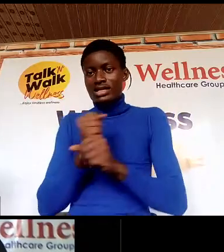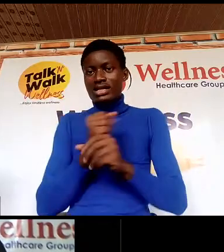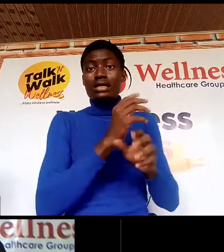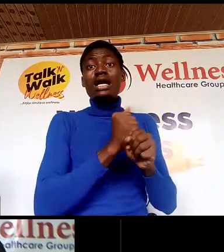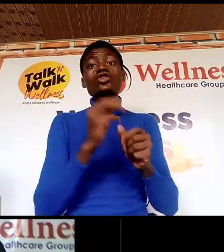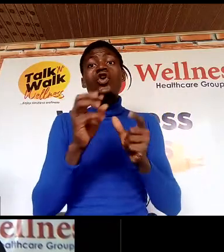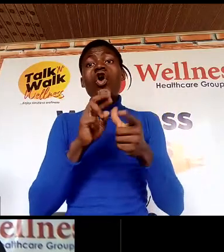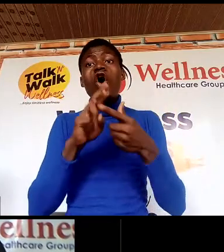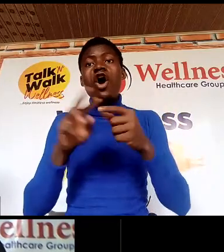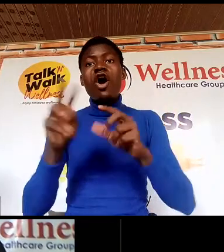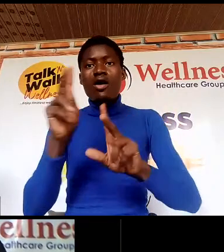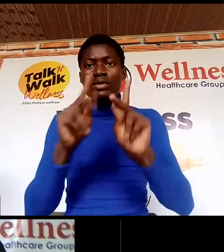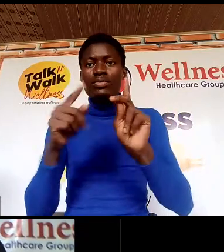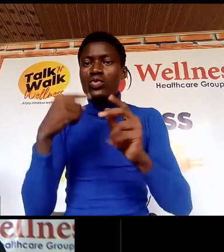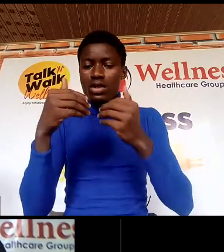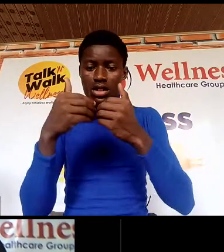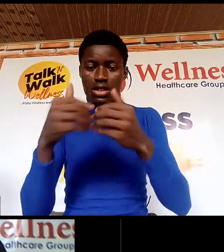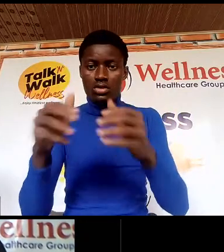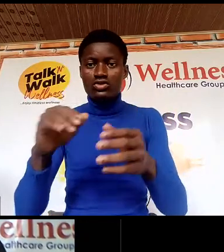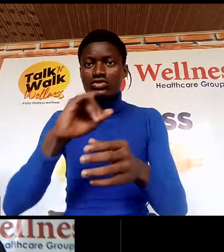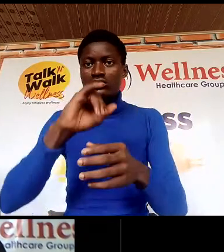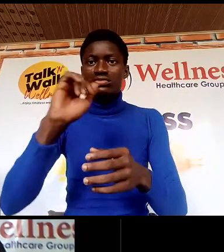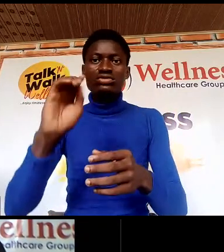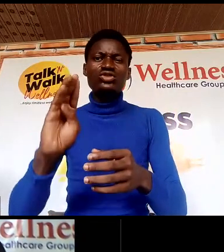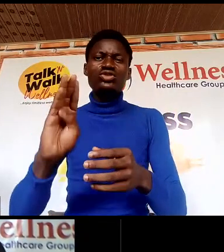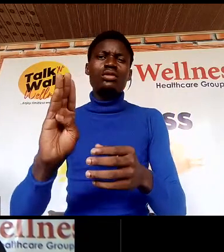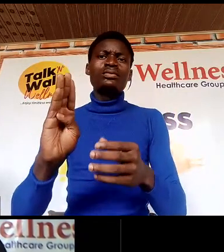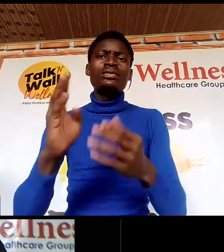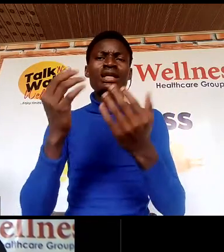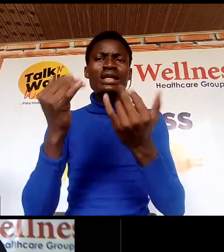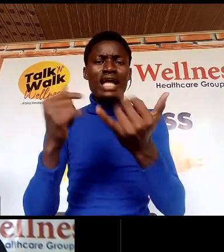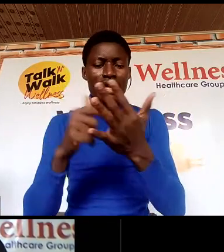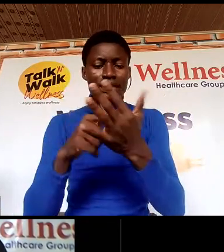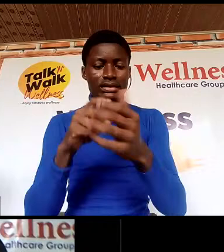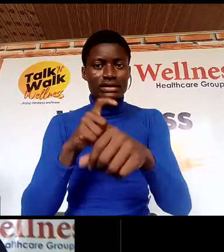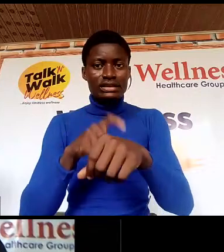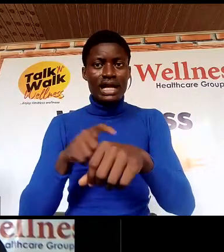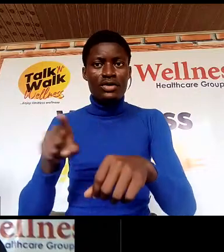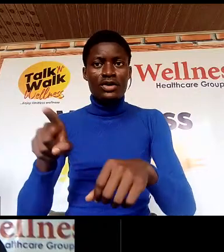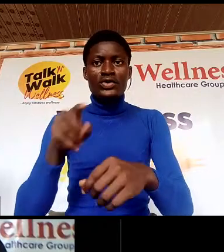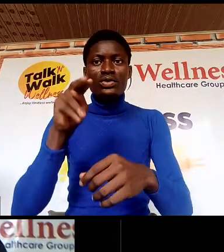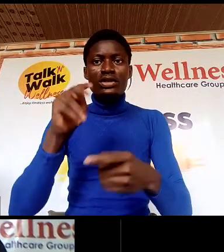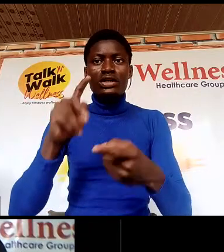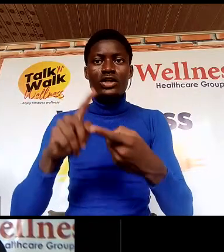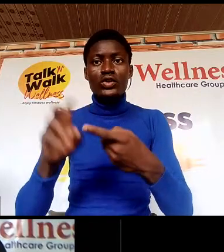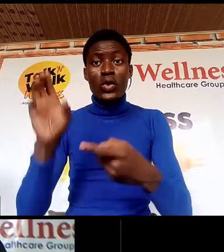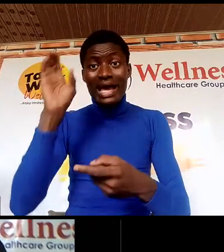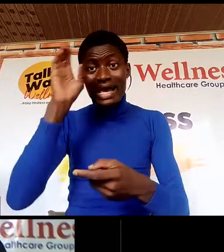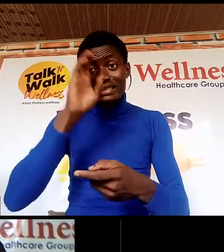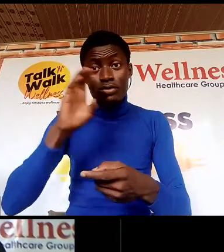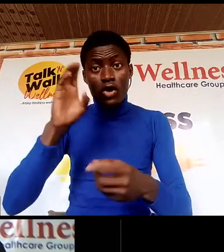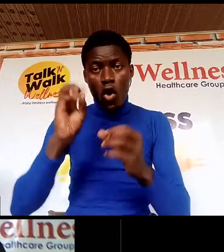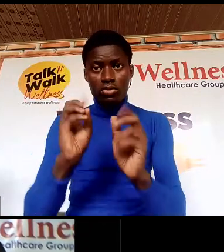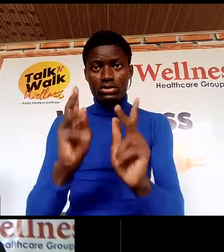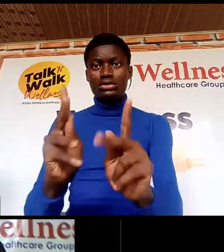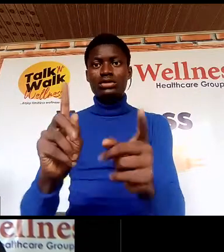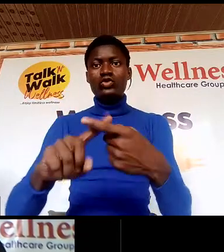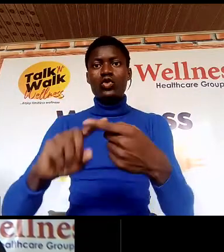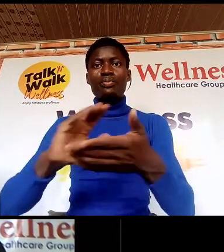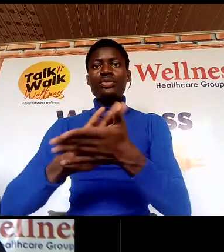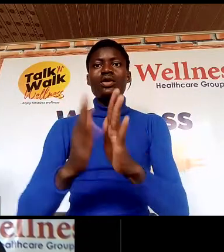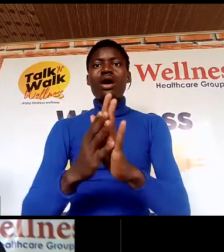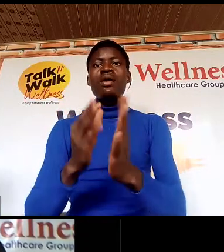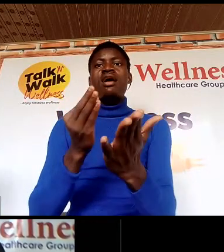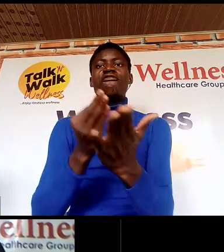explore opportunities is when you're actually stay financially stable. It's not when you've lost your job, you now start thinking, okay, so what do I do now?